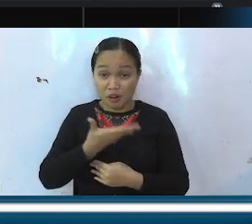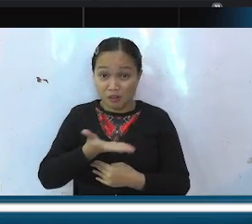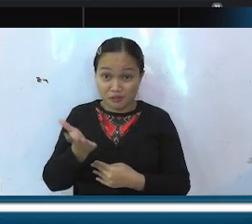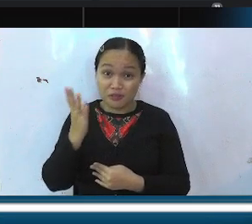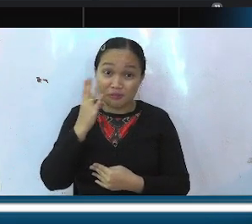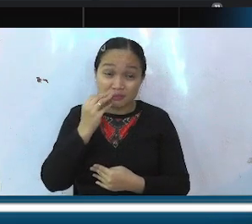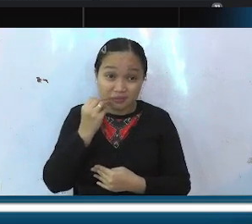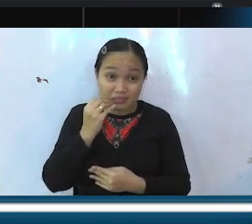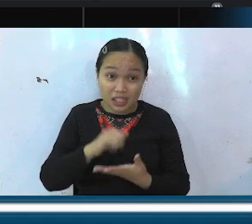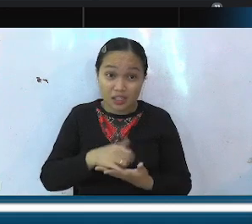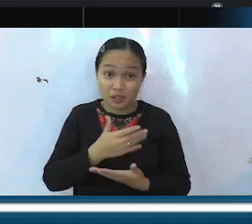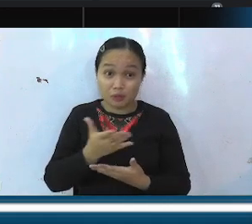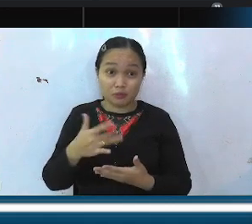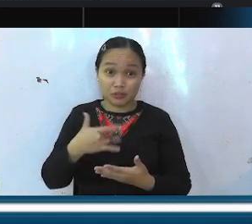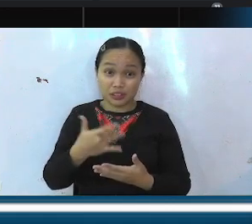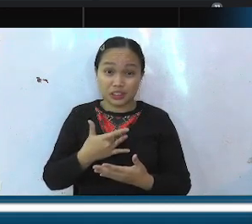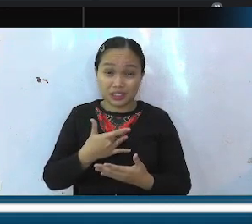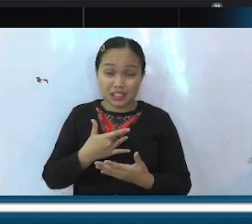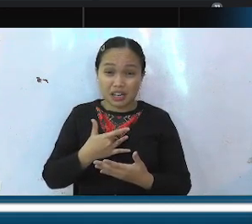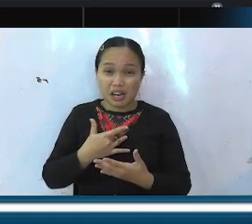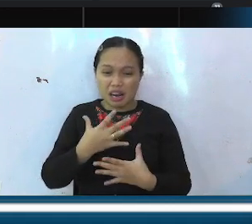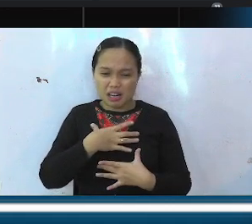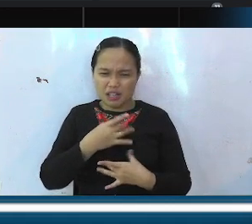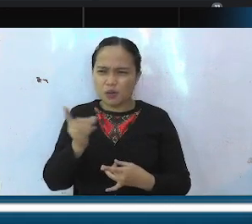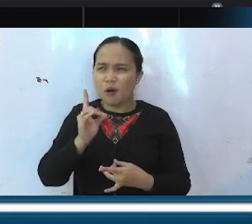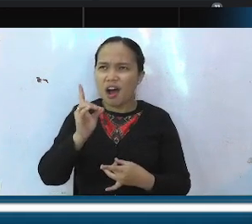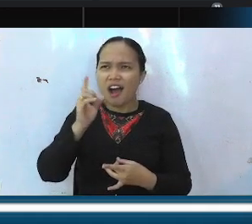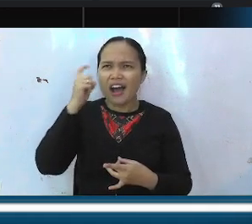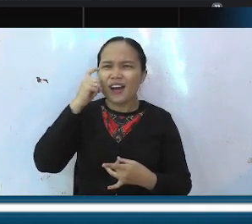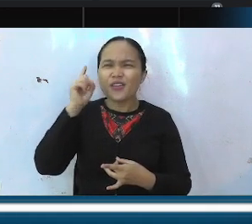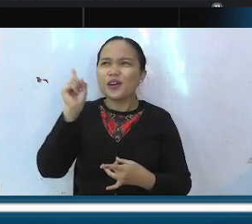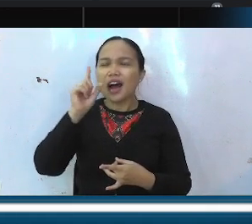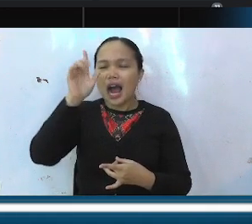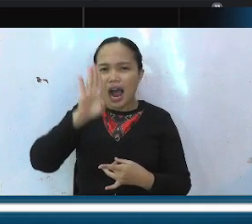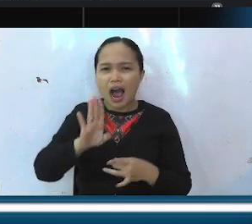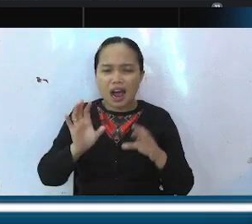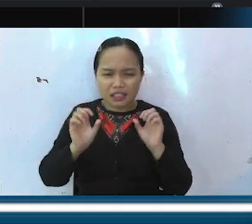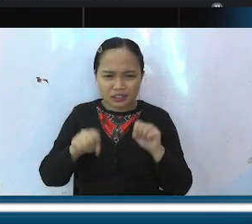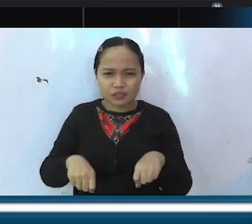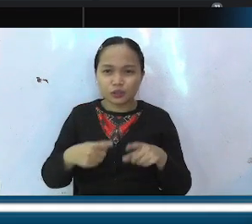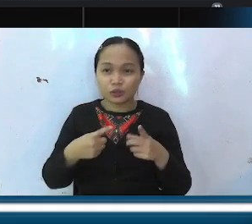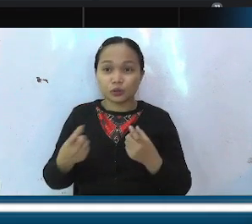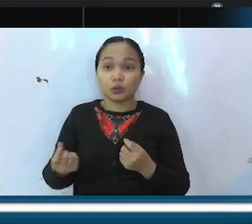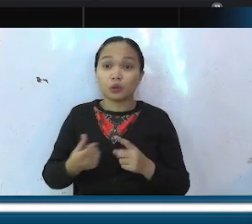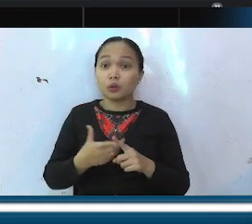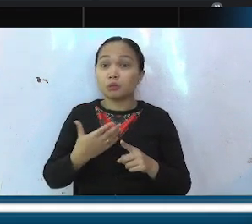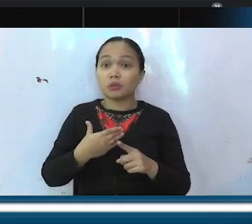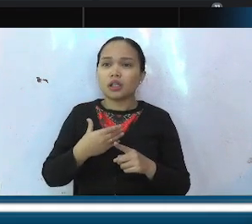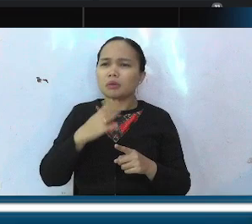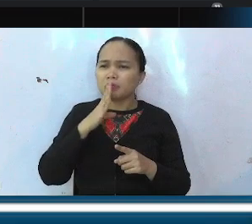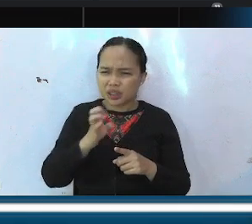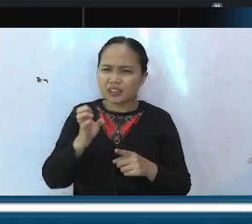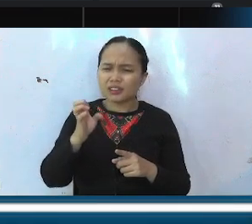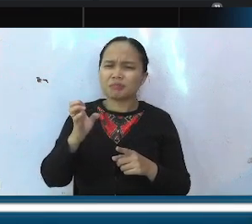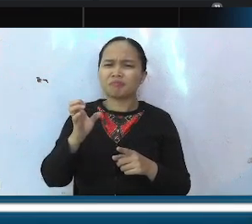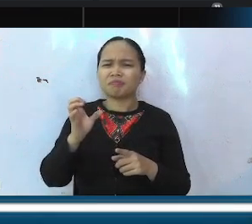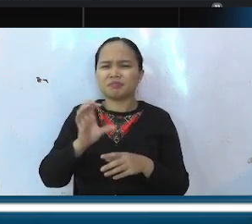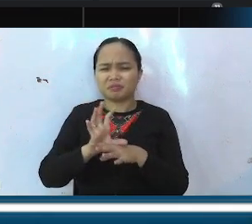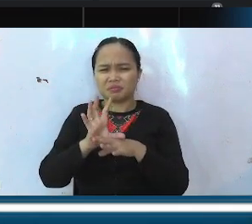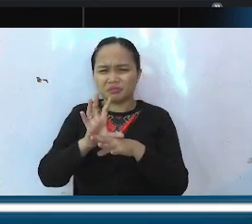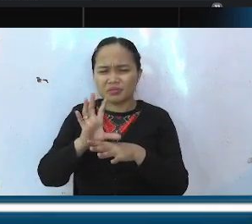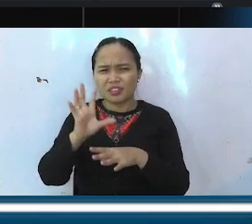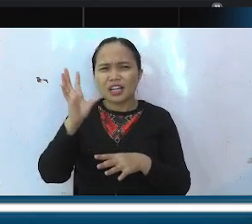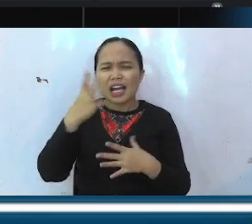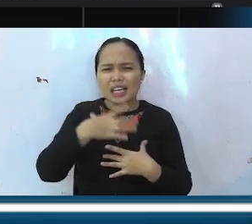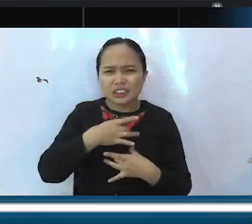Yeah. What he can do to you. Man, what he could do with you. Yeah. Is that, I mean, be curious about those things. Yeah, man. That's when right. When I